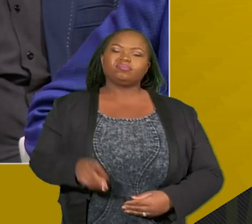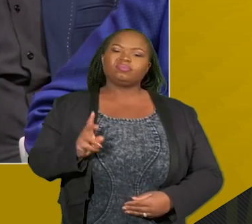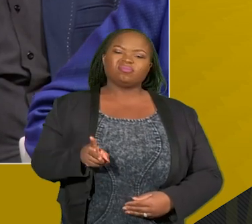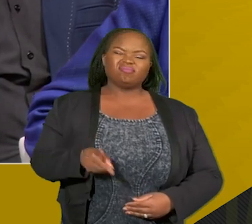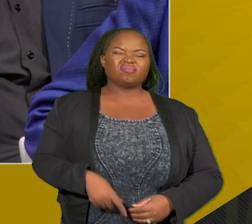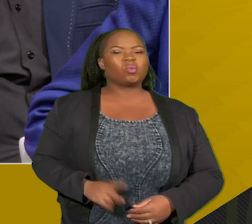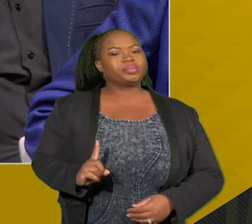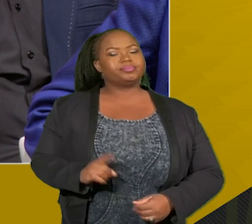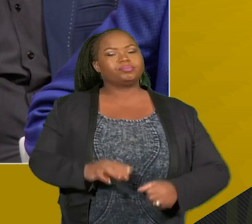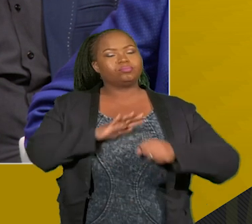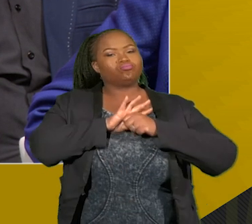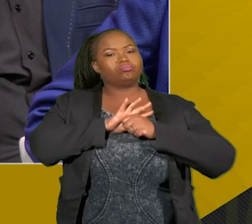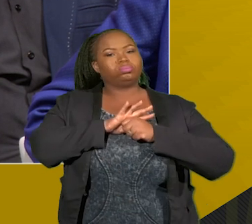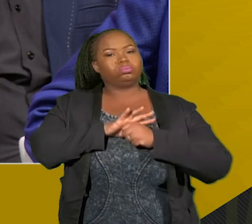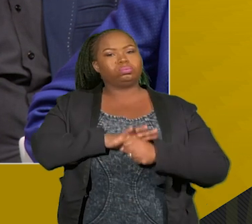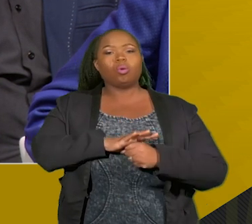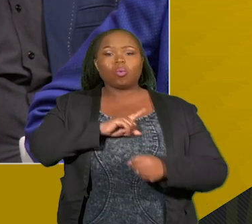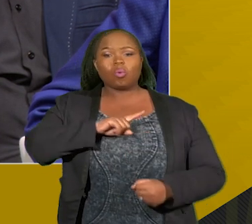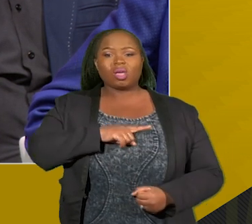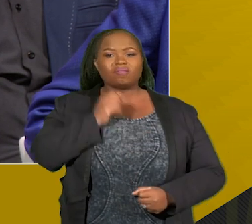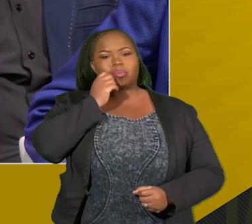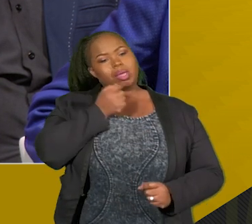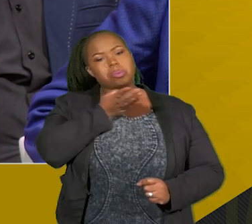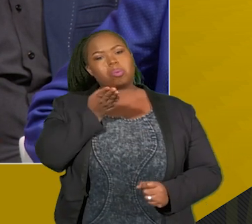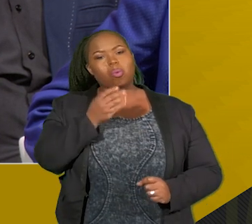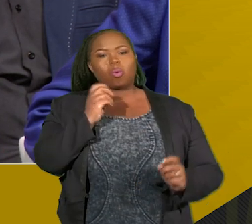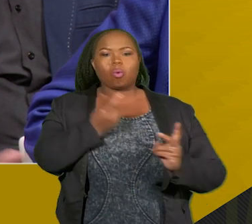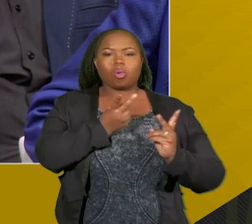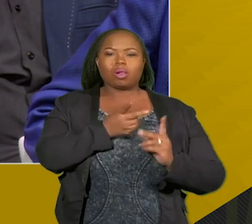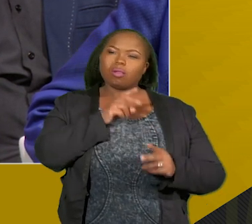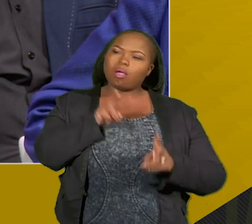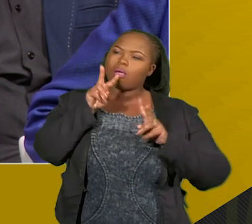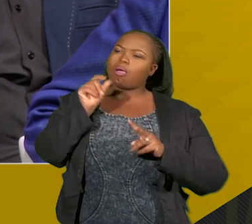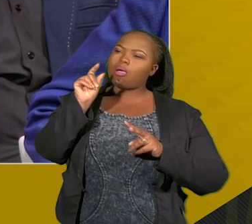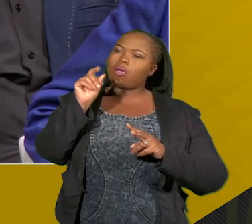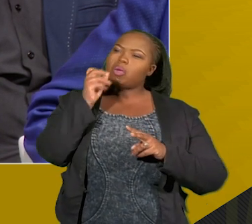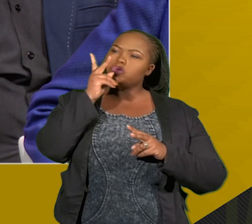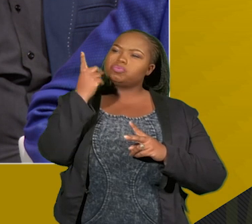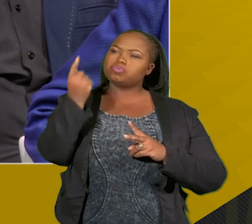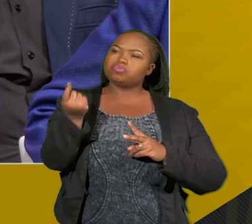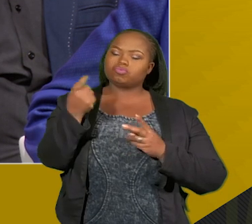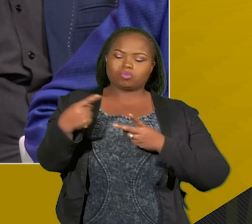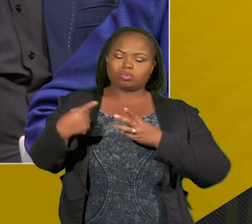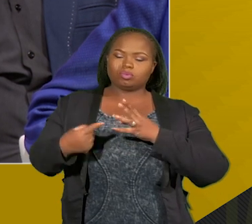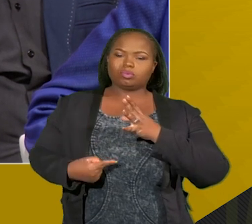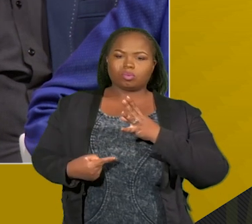a pressure as men, because if Ubaba, everybody's looking after Wuti, and what do you do? Yeah. You understand?